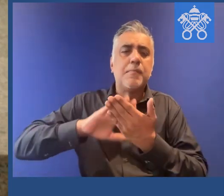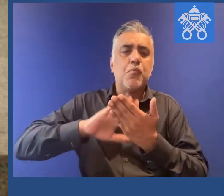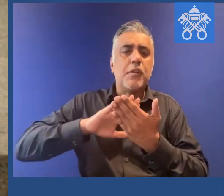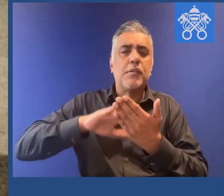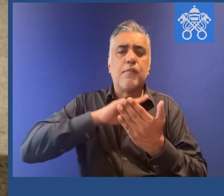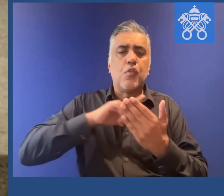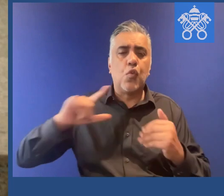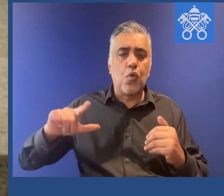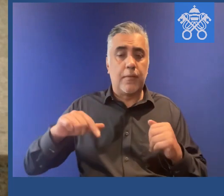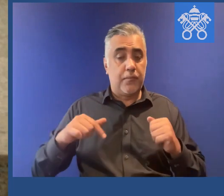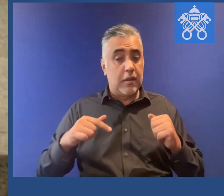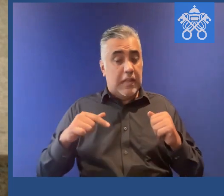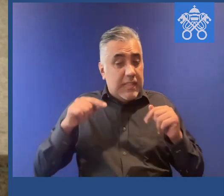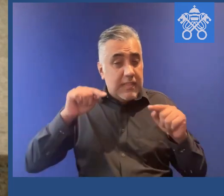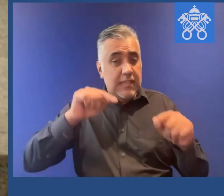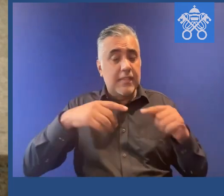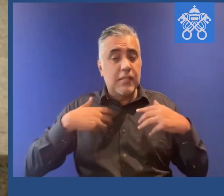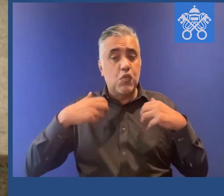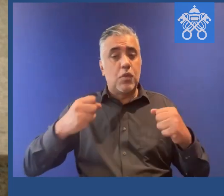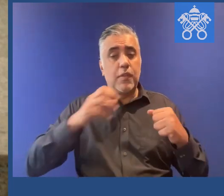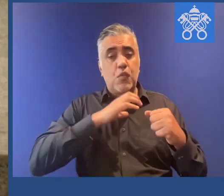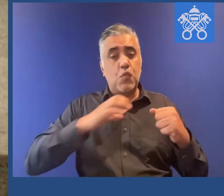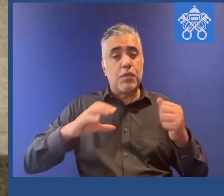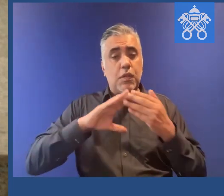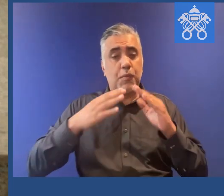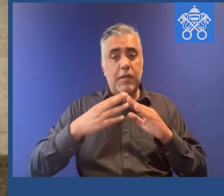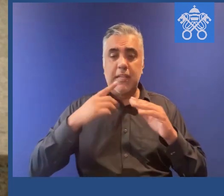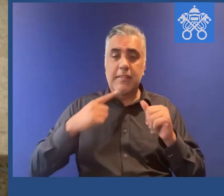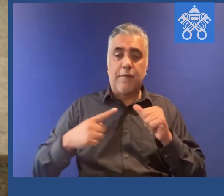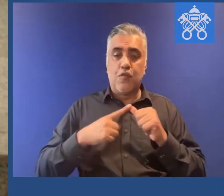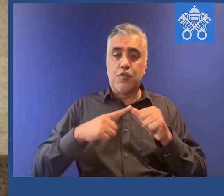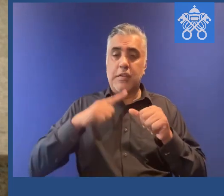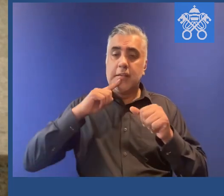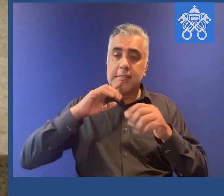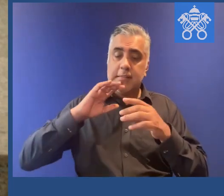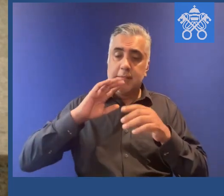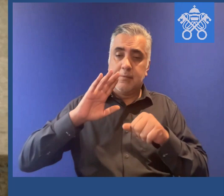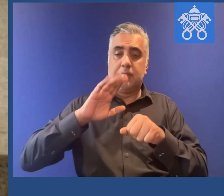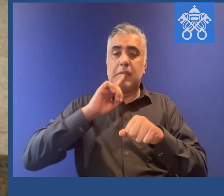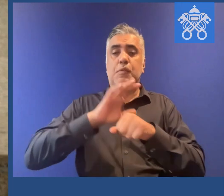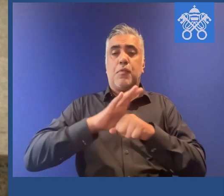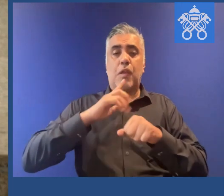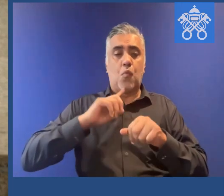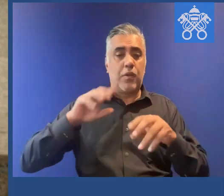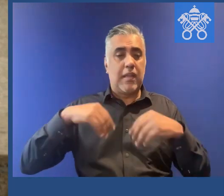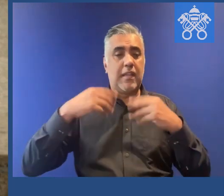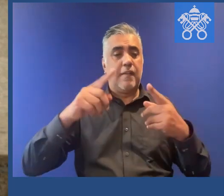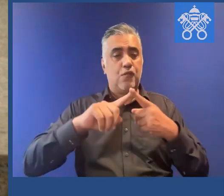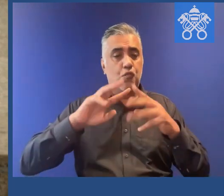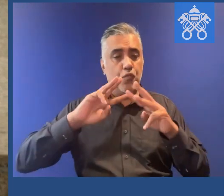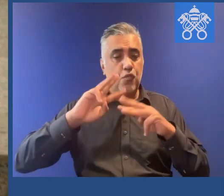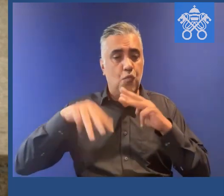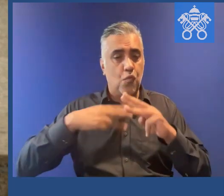Lord. This is the strength of the Christian community. It is the first testimony that we are able to give to the